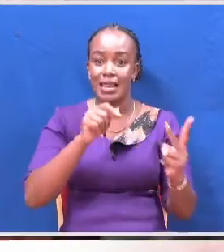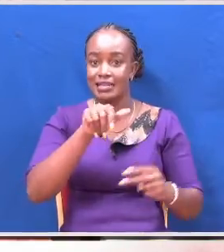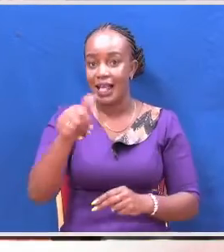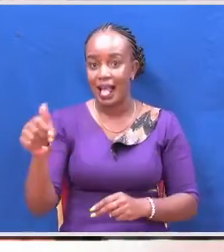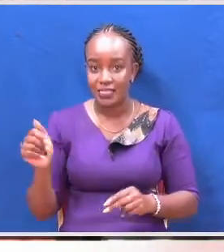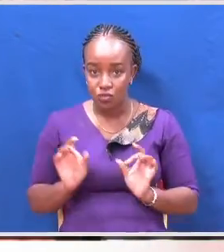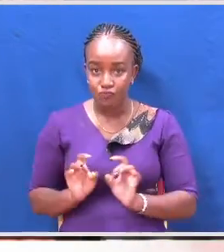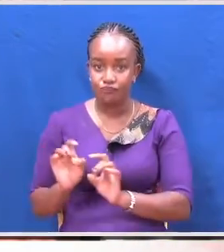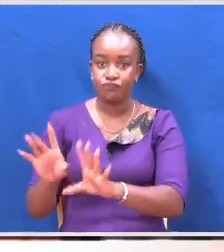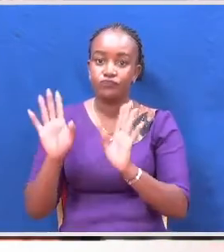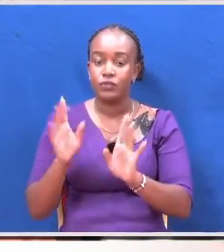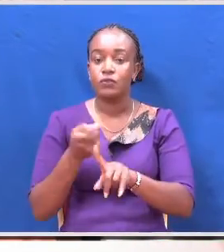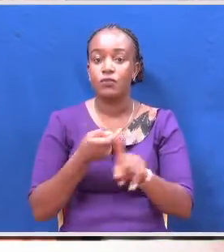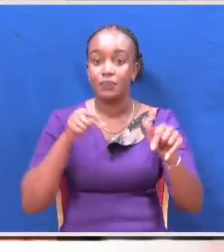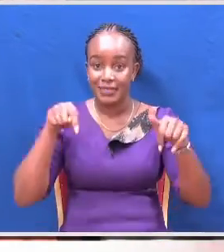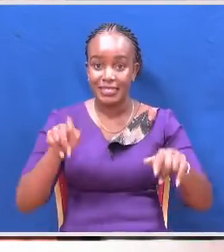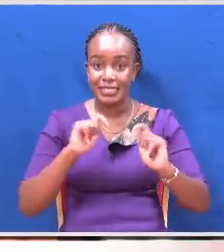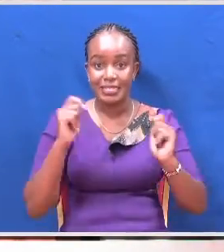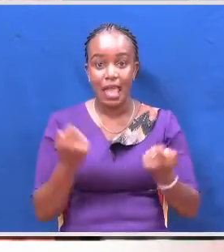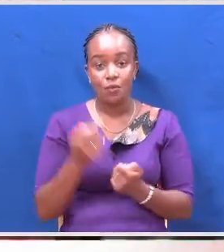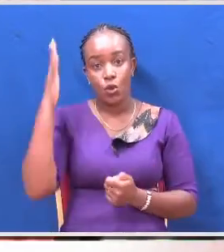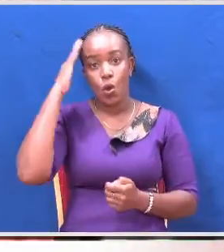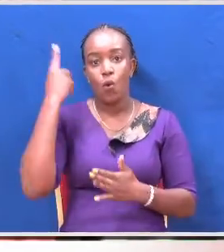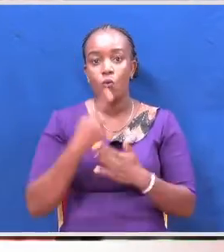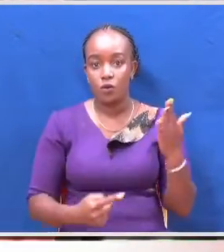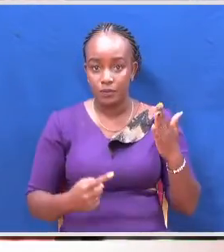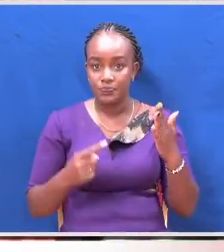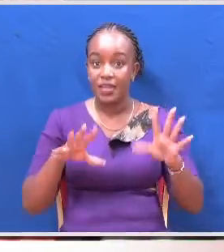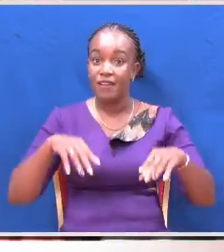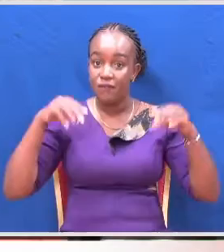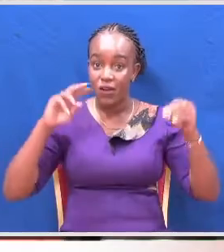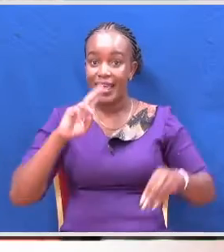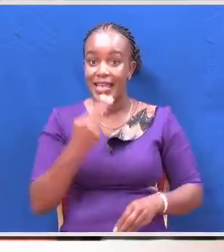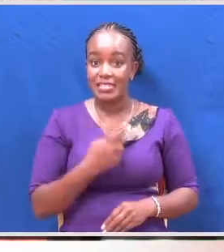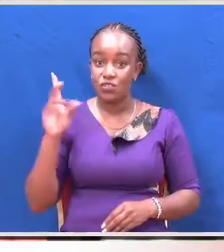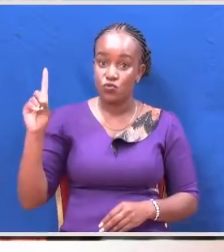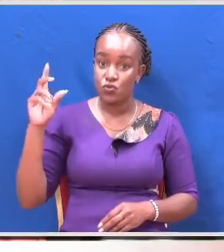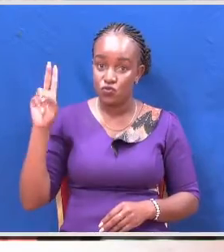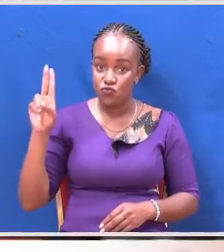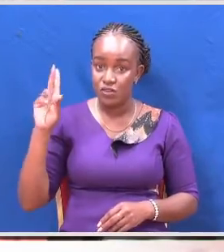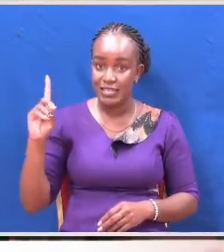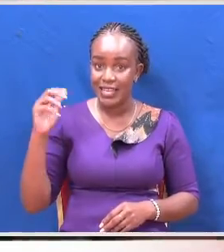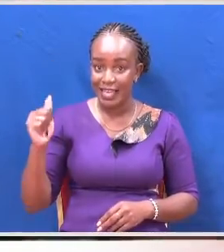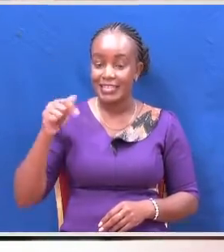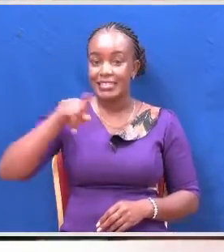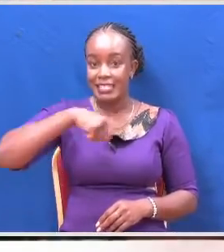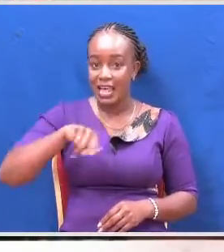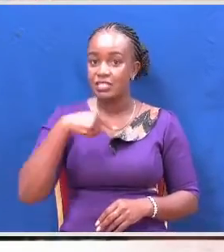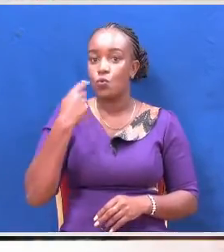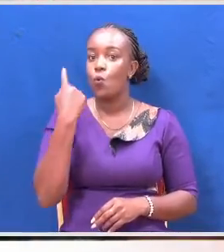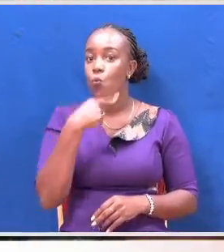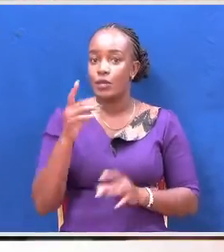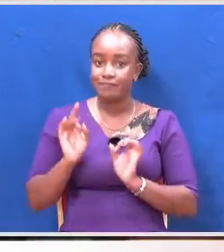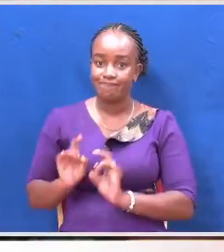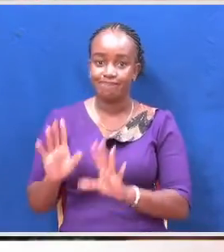timu. Mukae mukijua, mulitupata kwa hii timu, kama ni kutoka, nyinyi ndio tutawatoa. Do